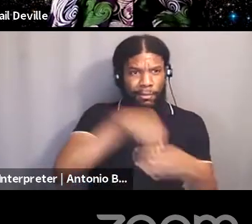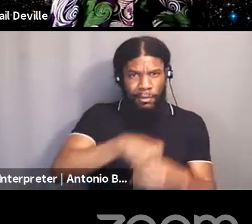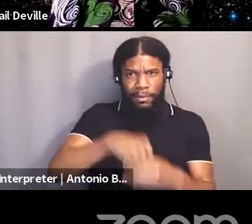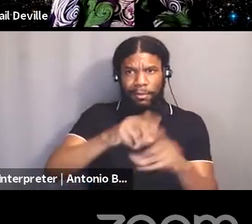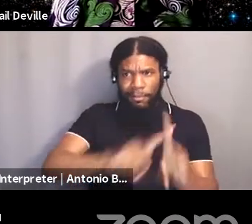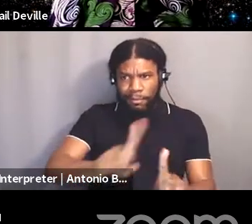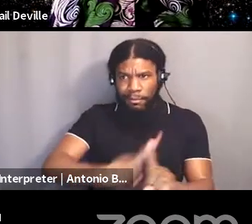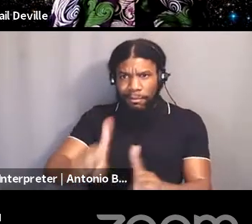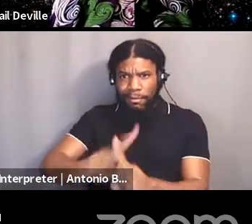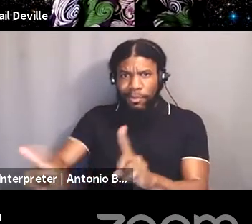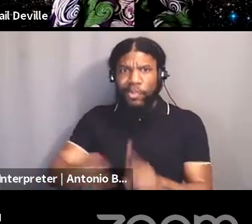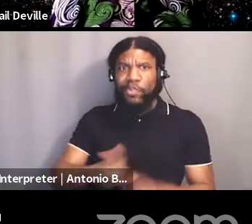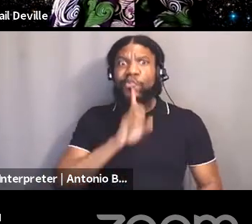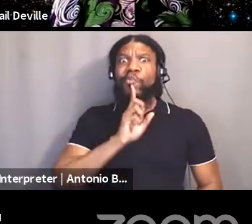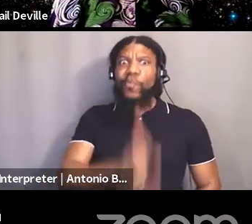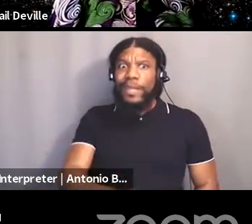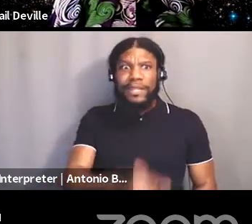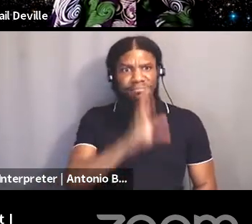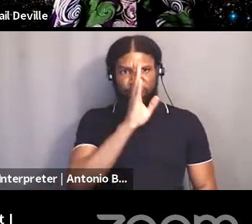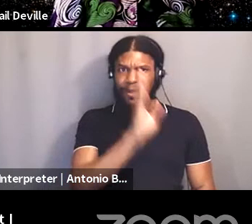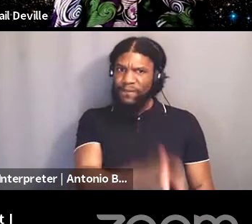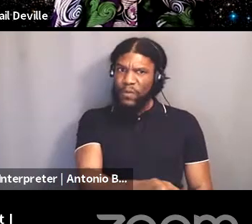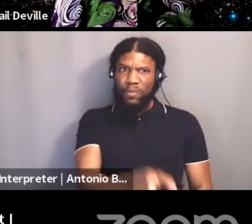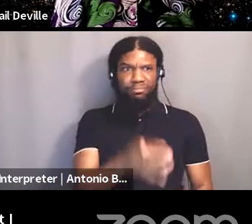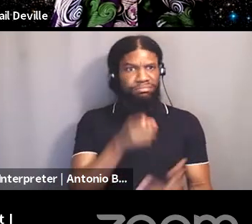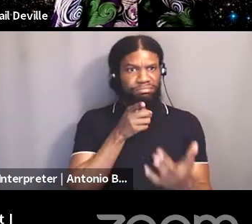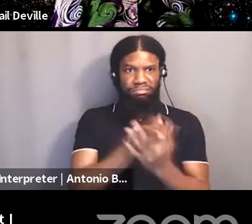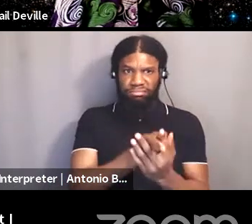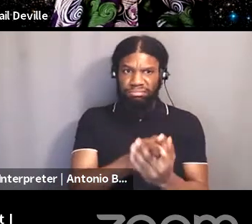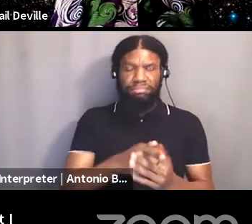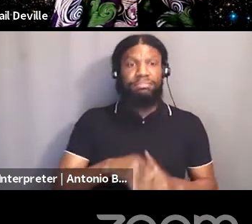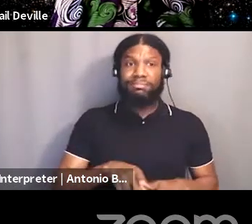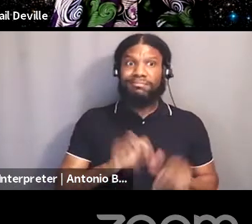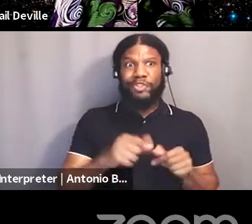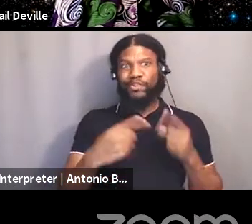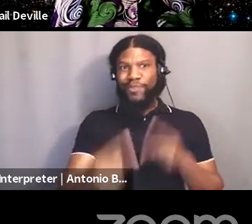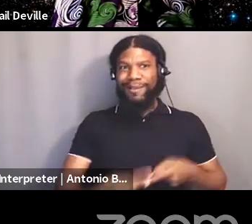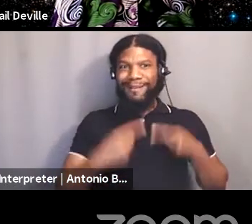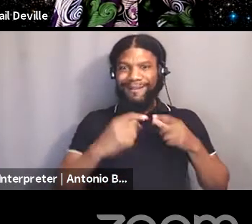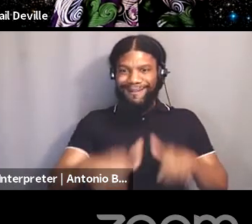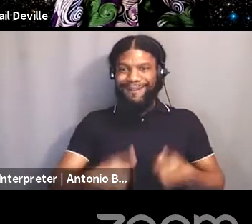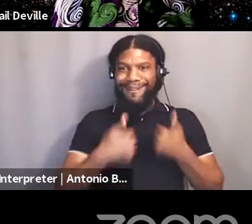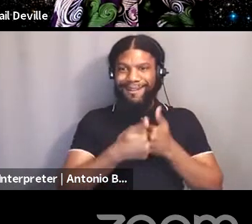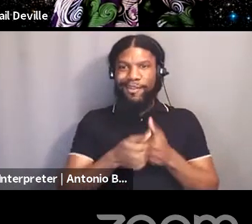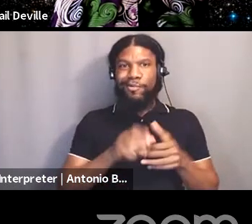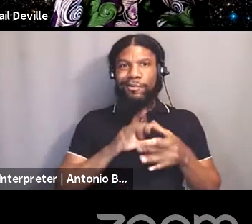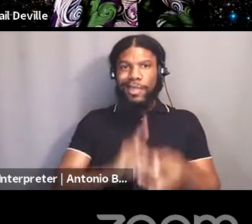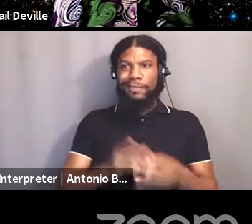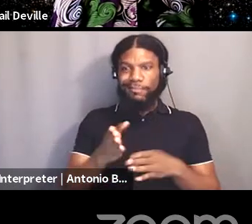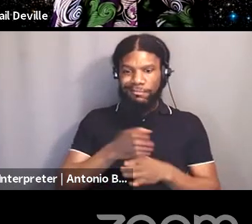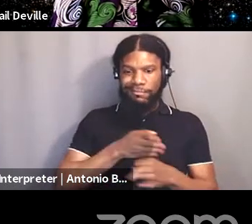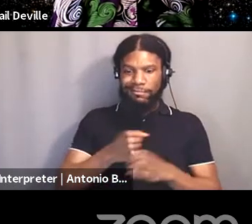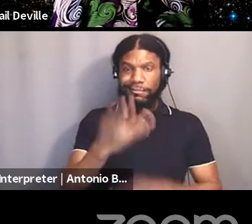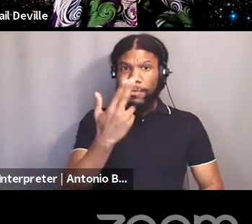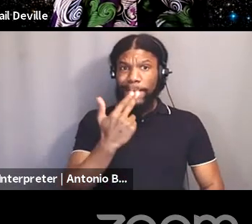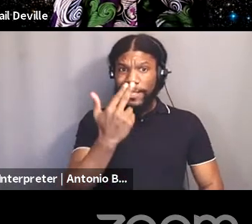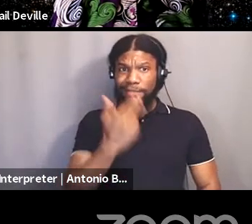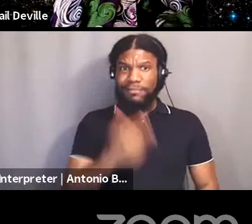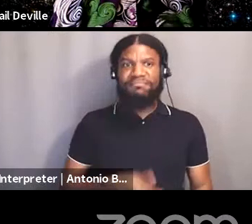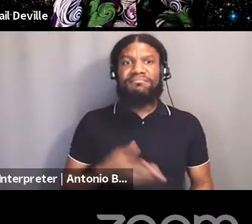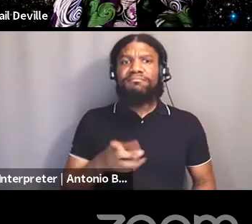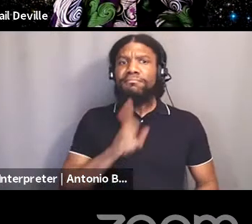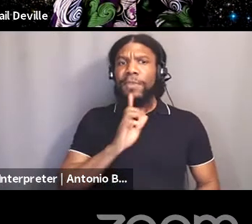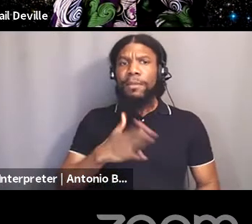know, they're it's very straightforward. You know, it's a struggle. There's a struggle in the animations, and I wanted it to feel